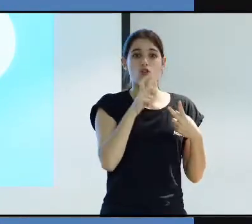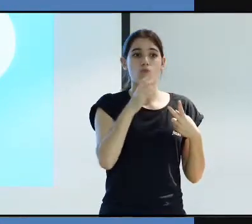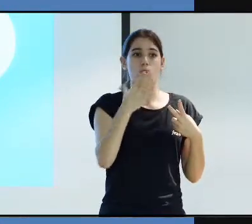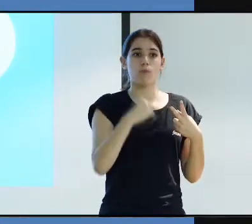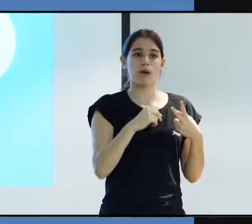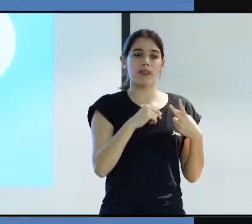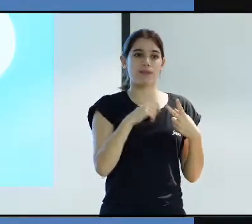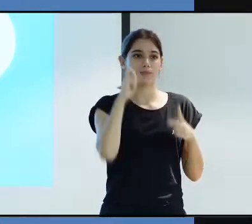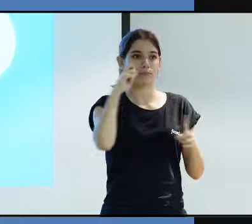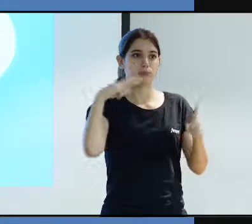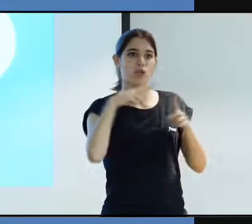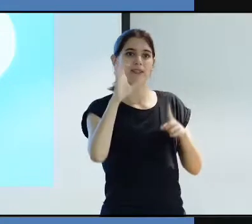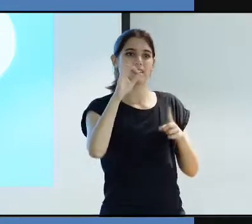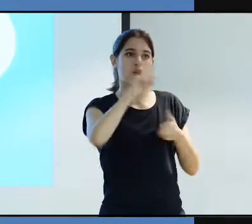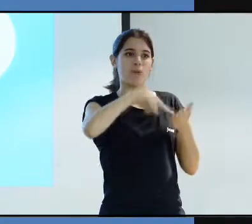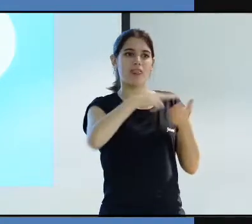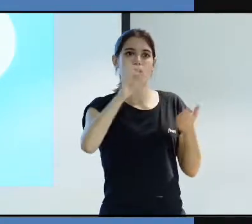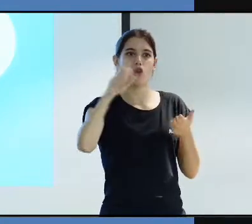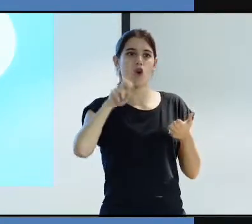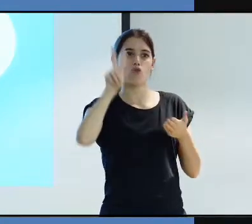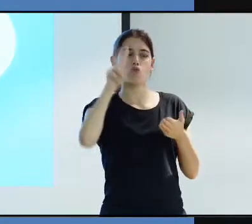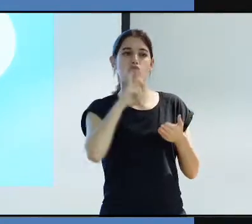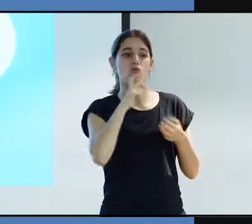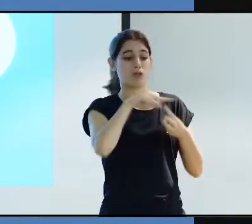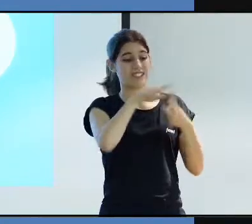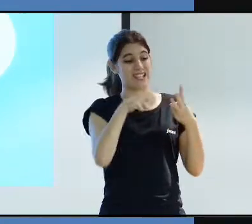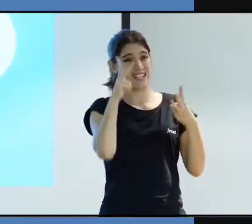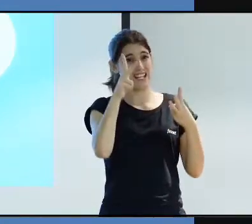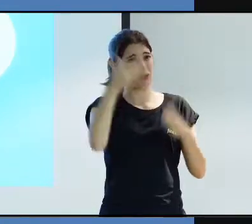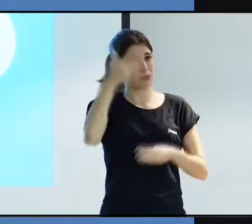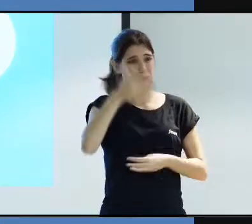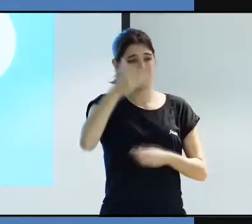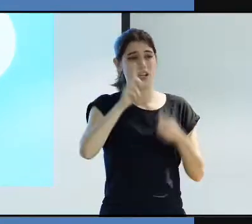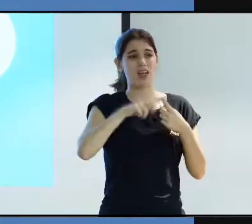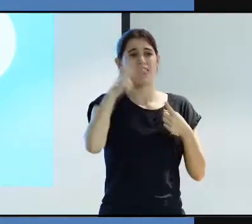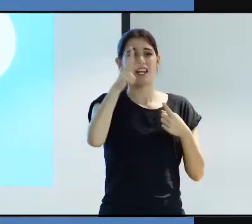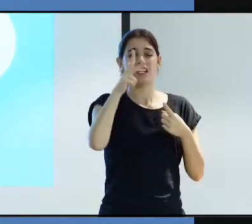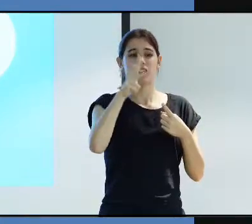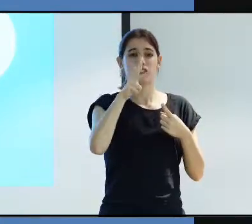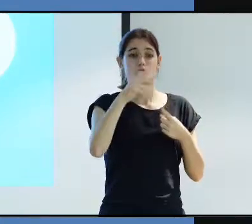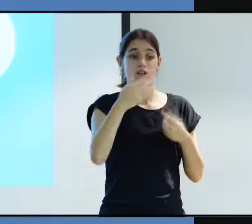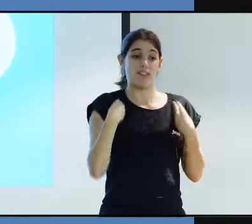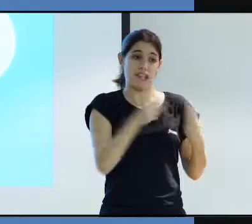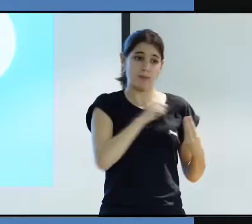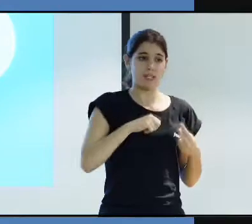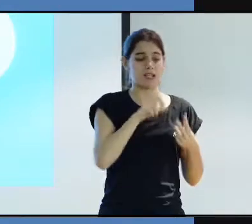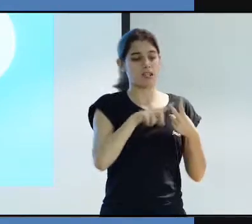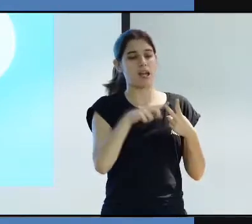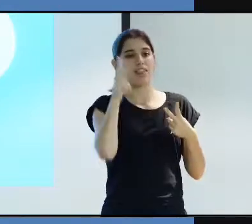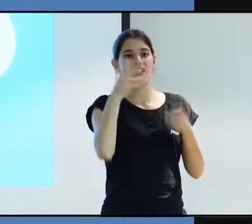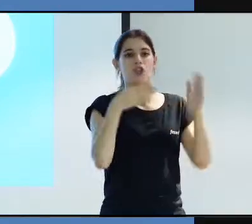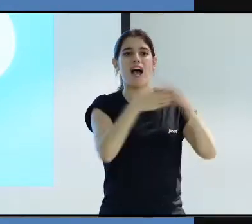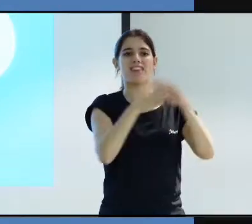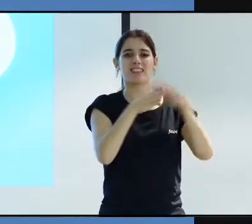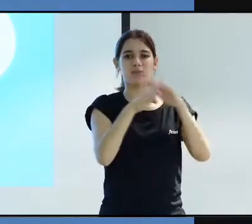intellectual functional diversity not have a right to personal assistance? Now, what does the UN Convention say about